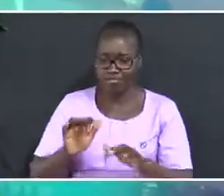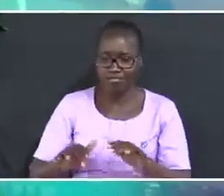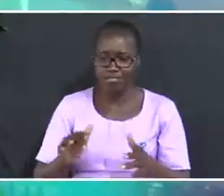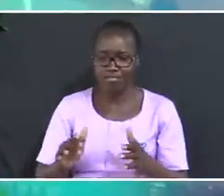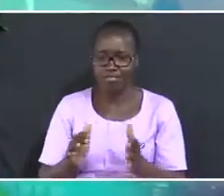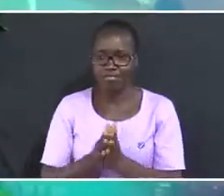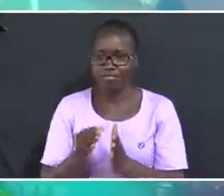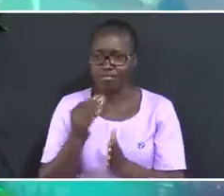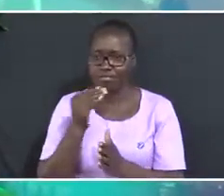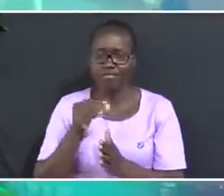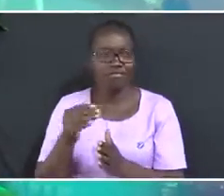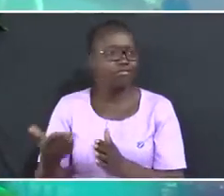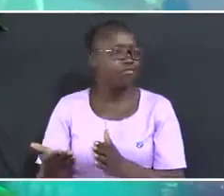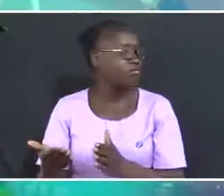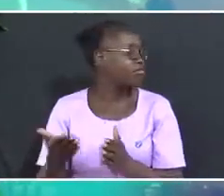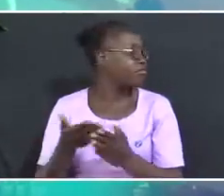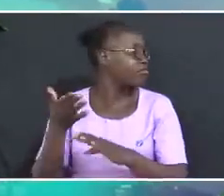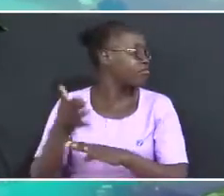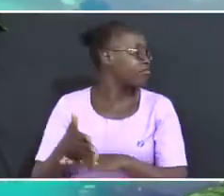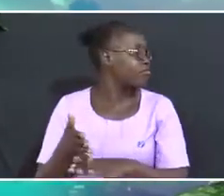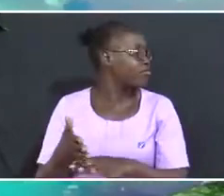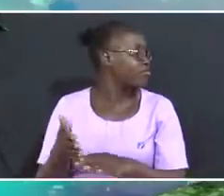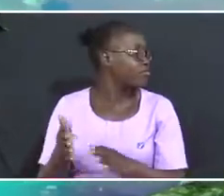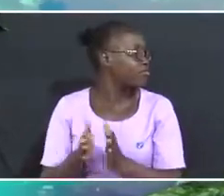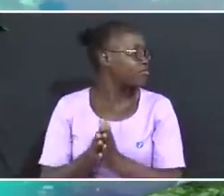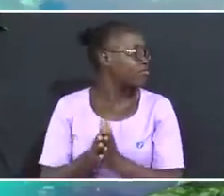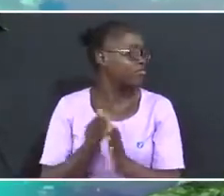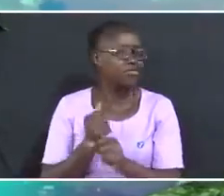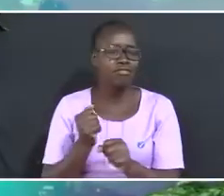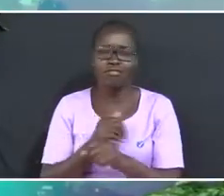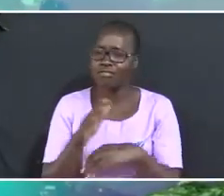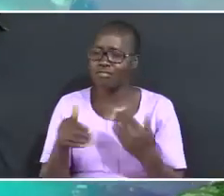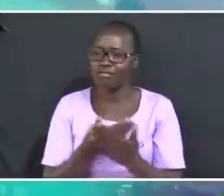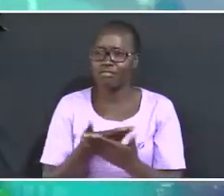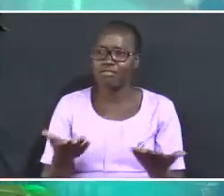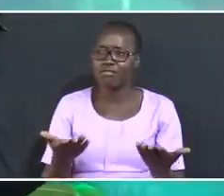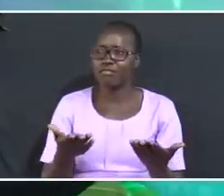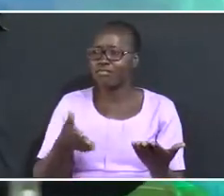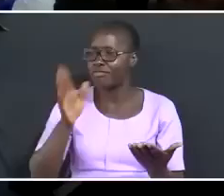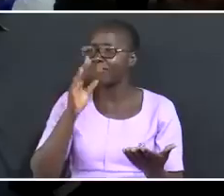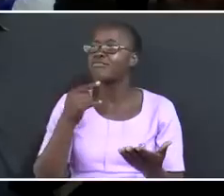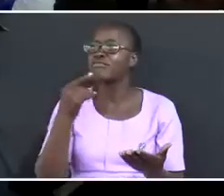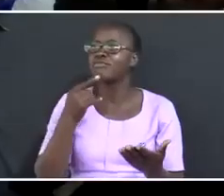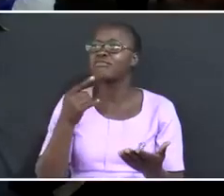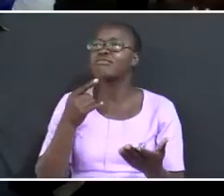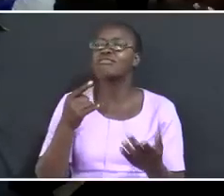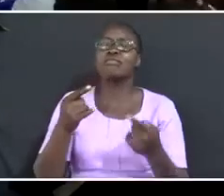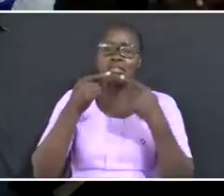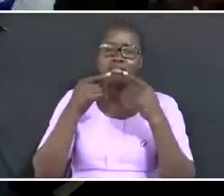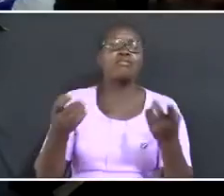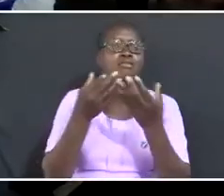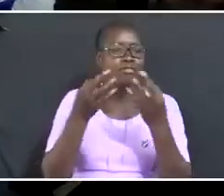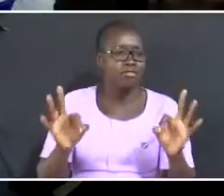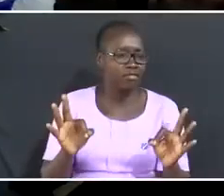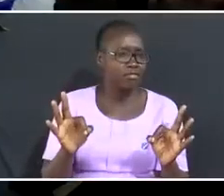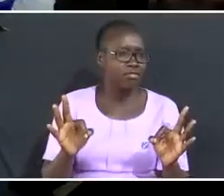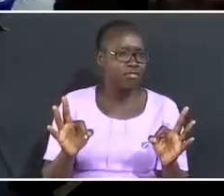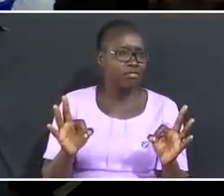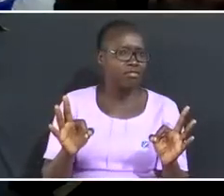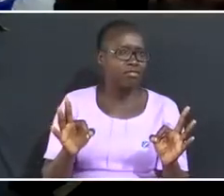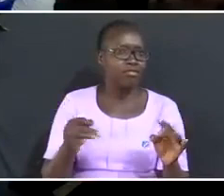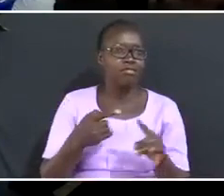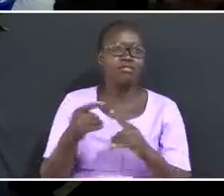food and goes beyond the plate. And you are doing all these things. God is saying, I declare freedom from